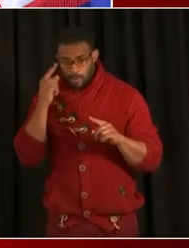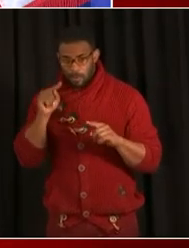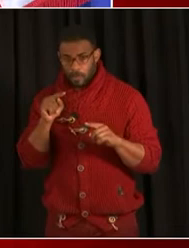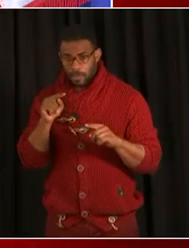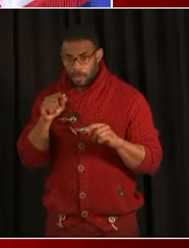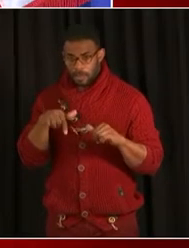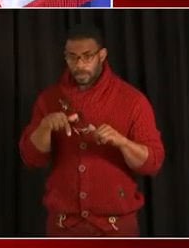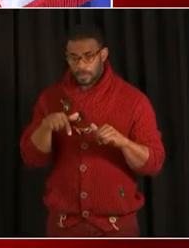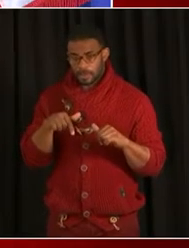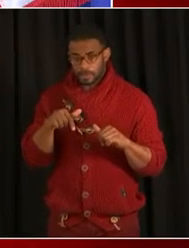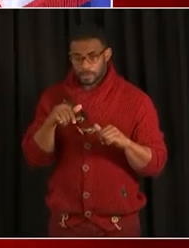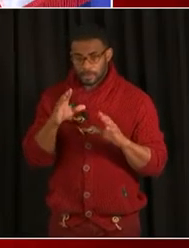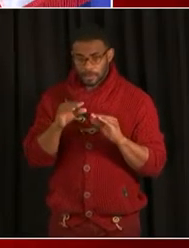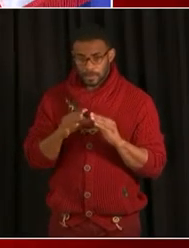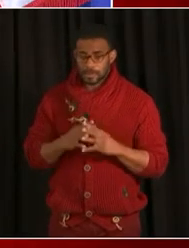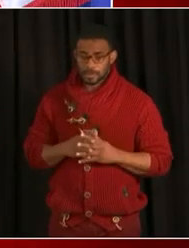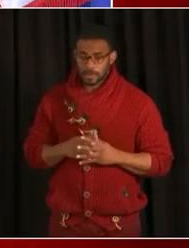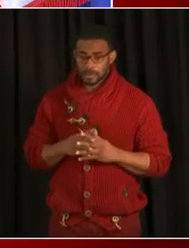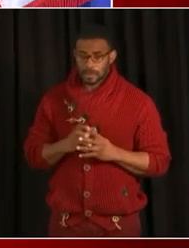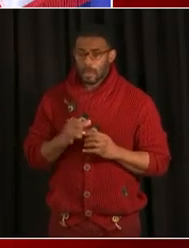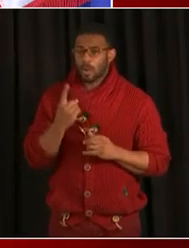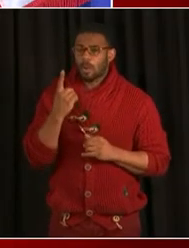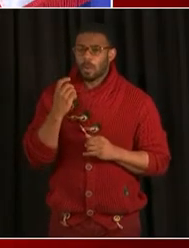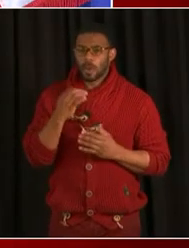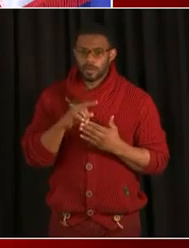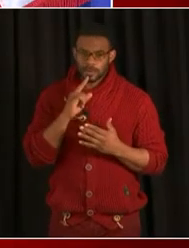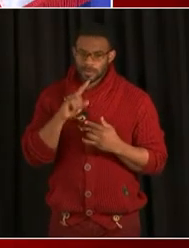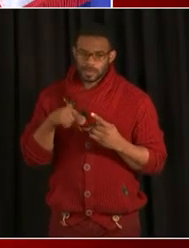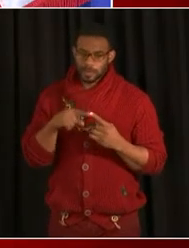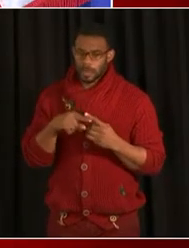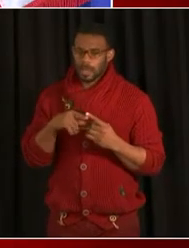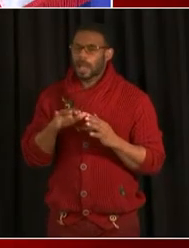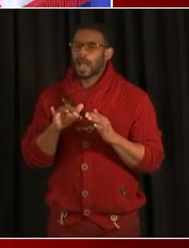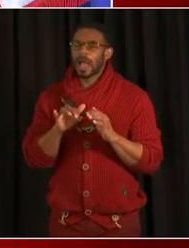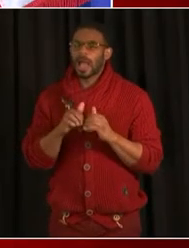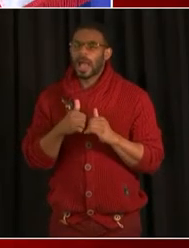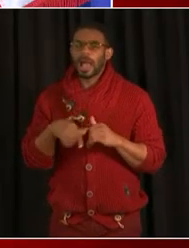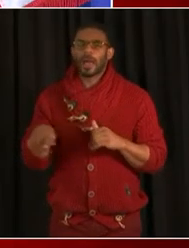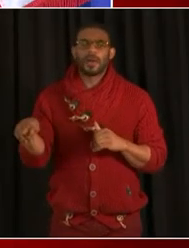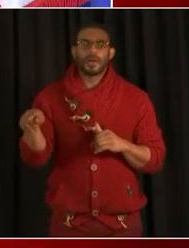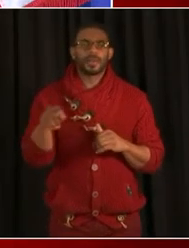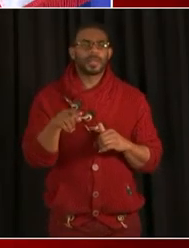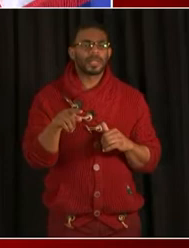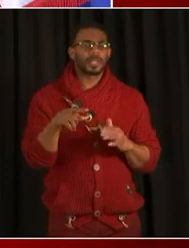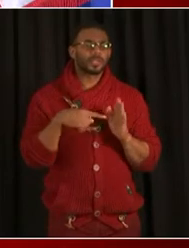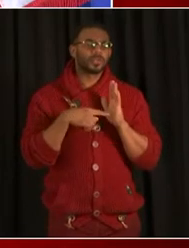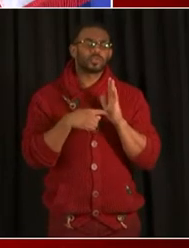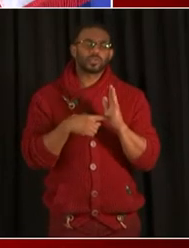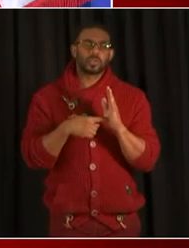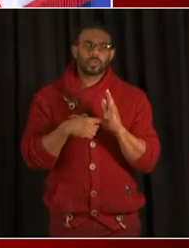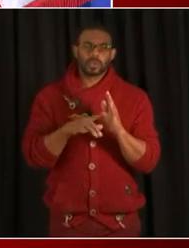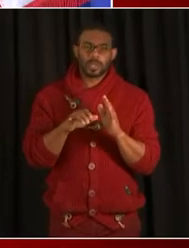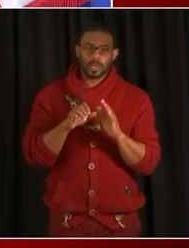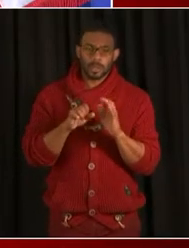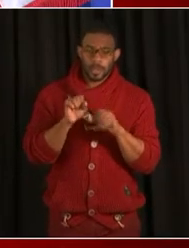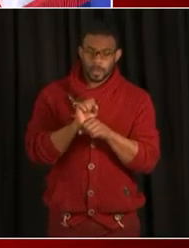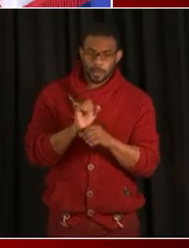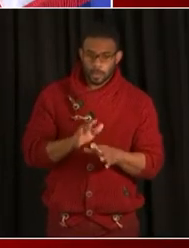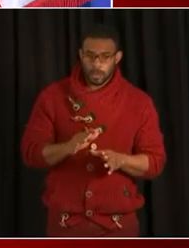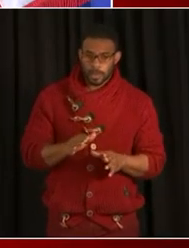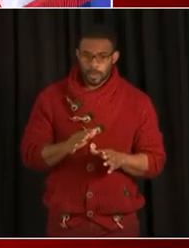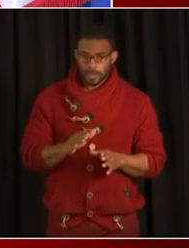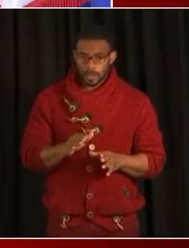for this session. And one of them was just about sort of how they show their